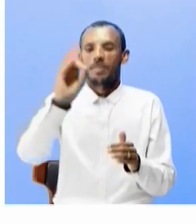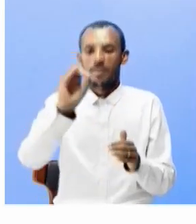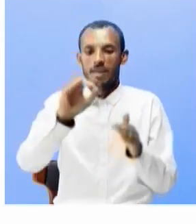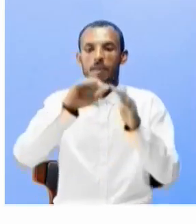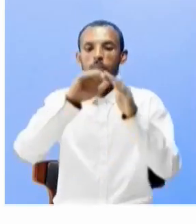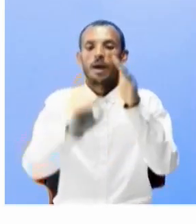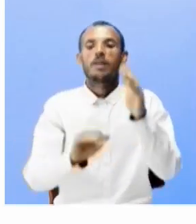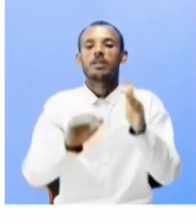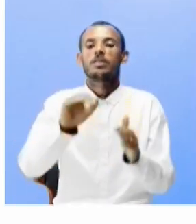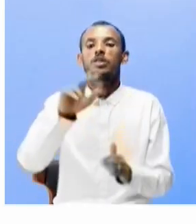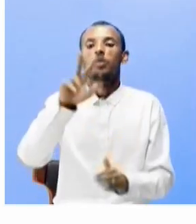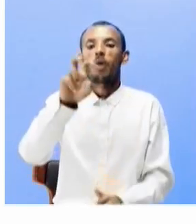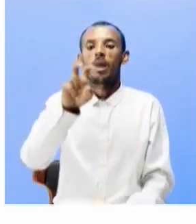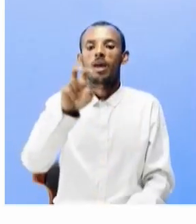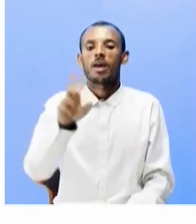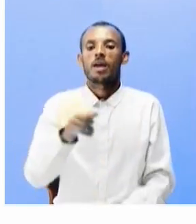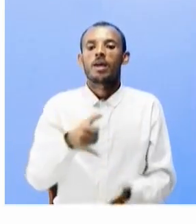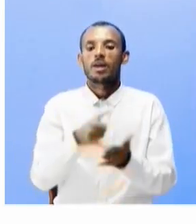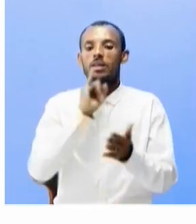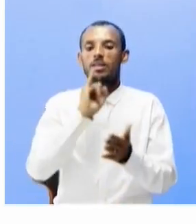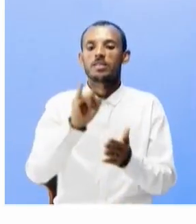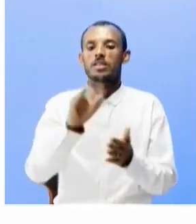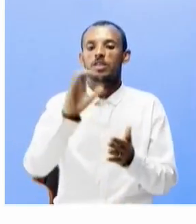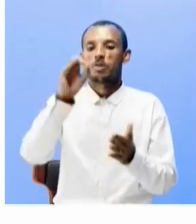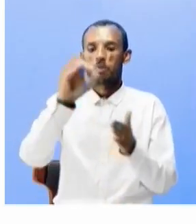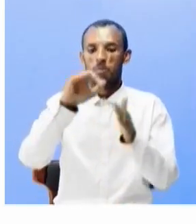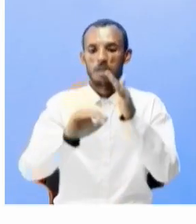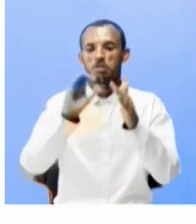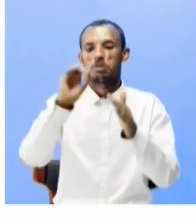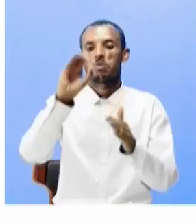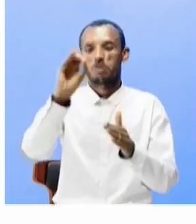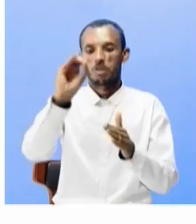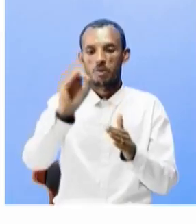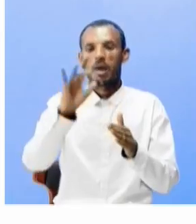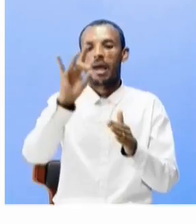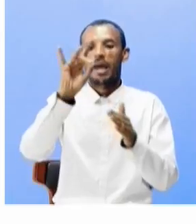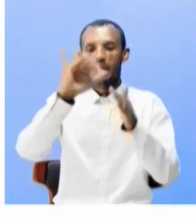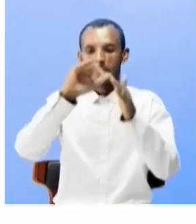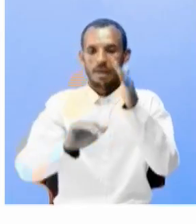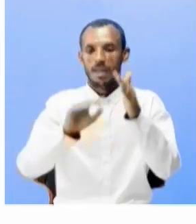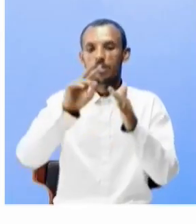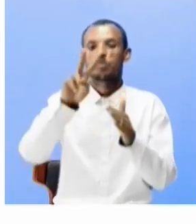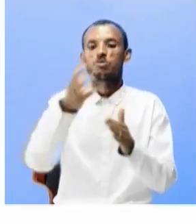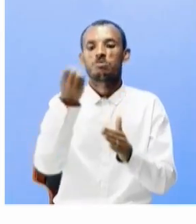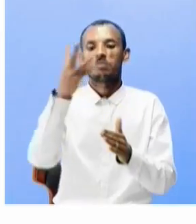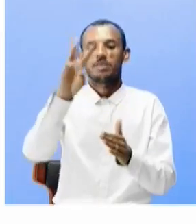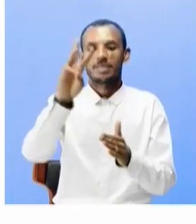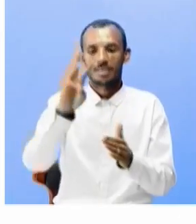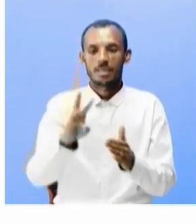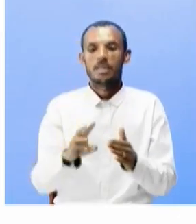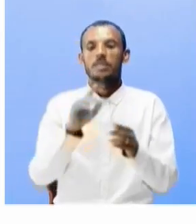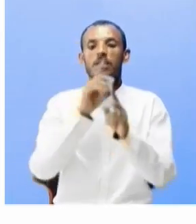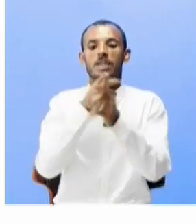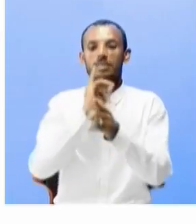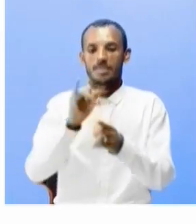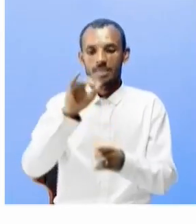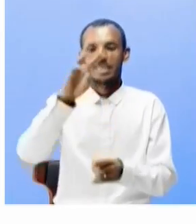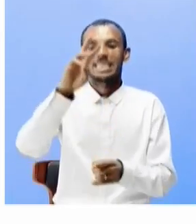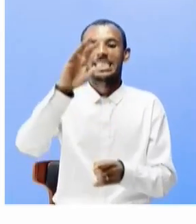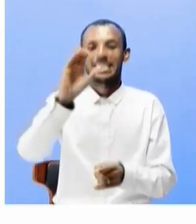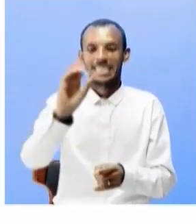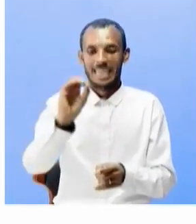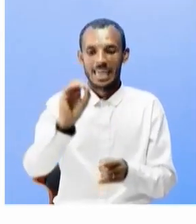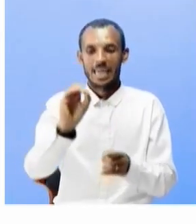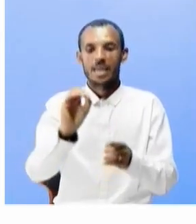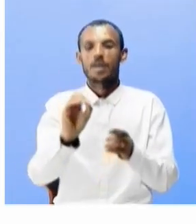and 20 will be, it is 0 minus 0, 0. 8 minus 2 is 6. The answer will be